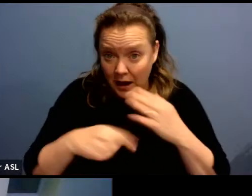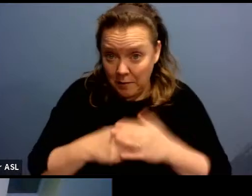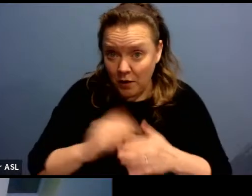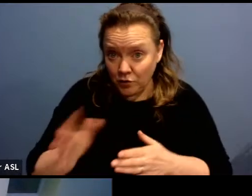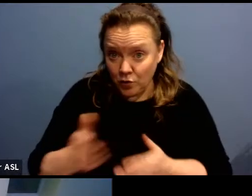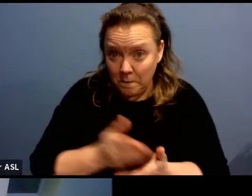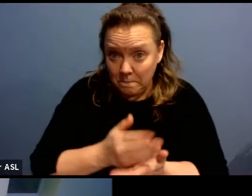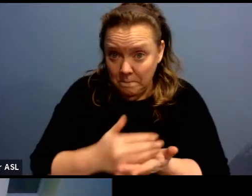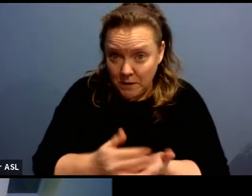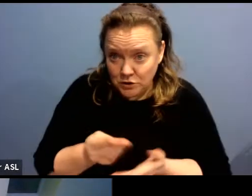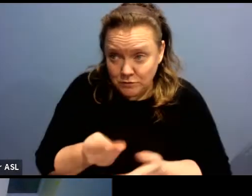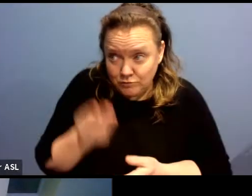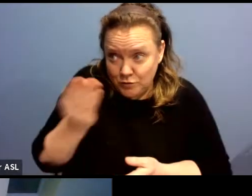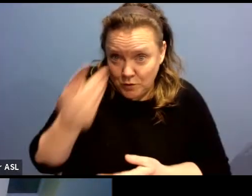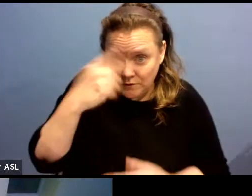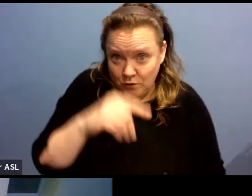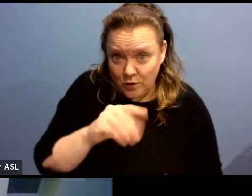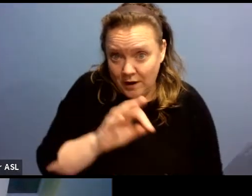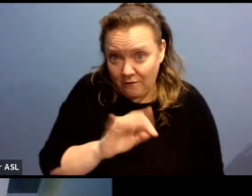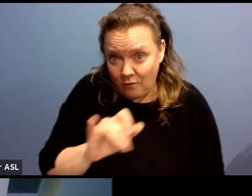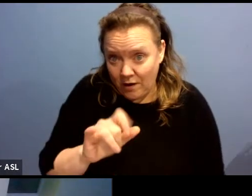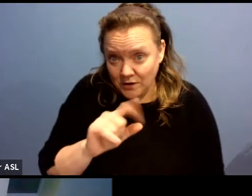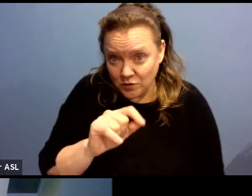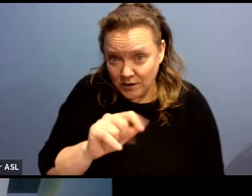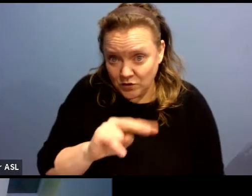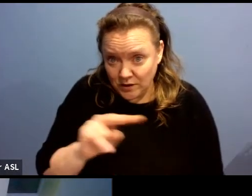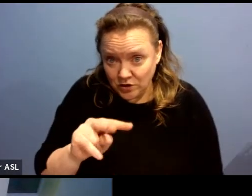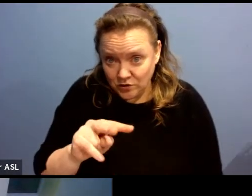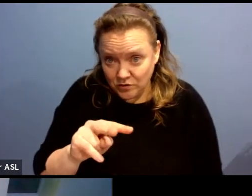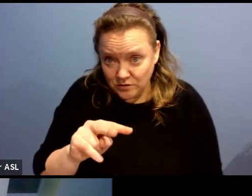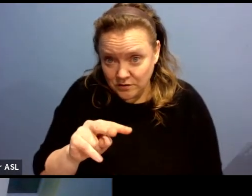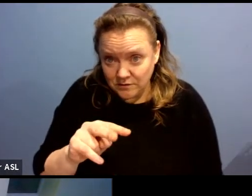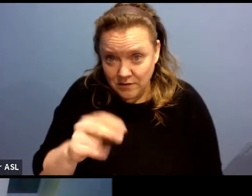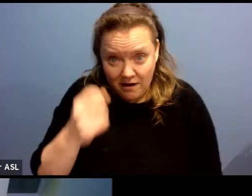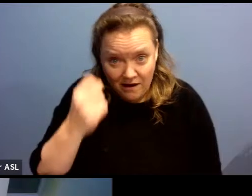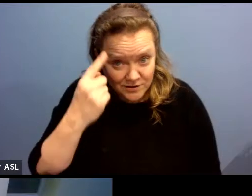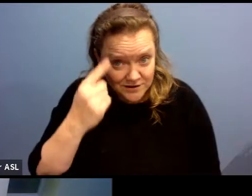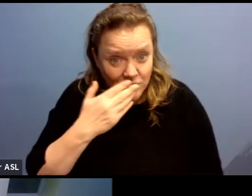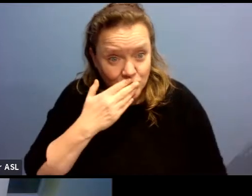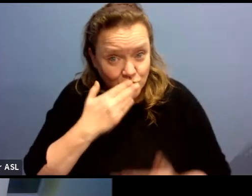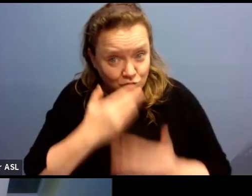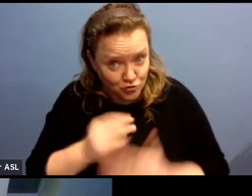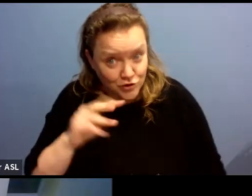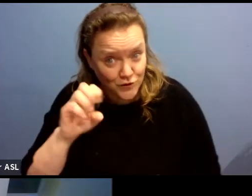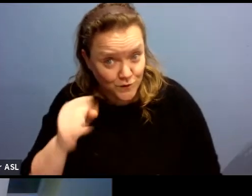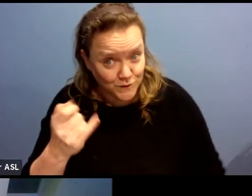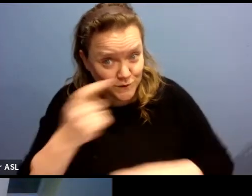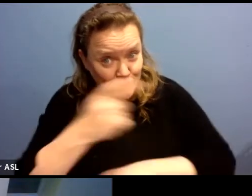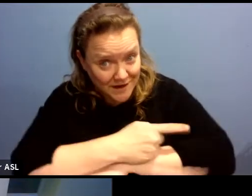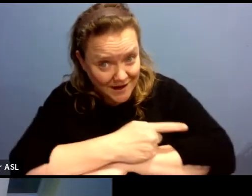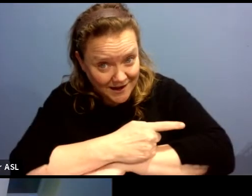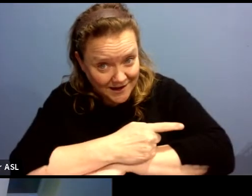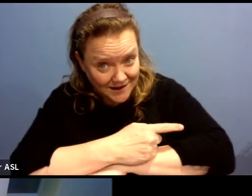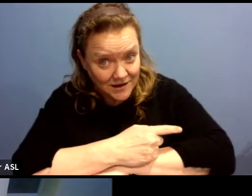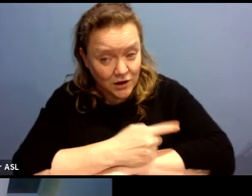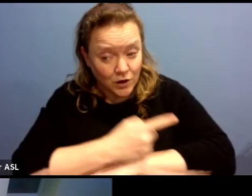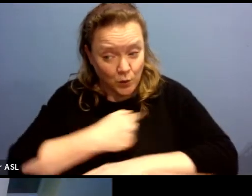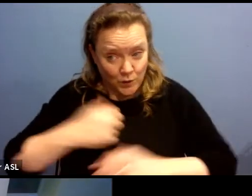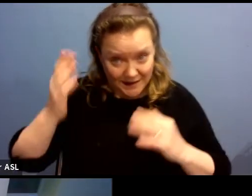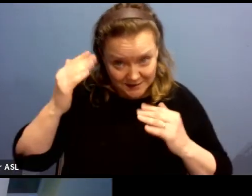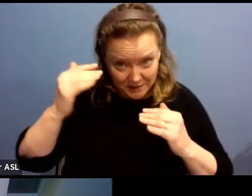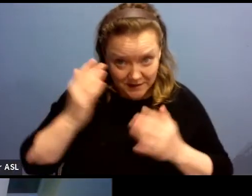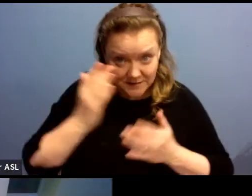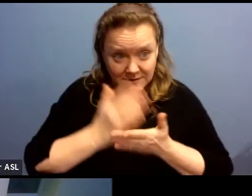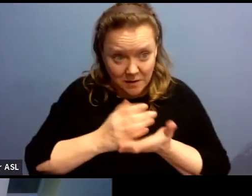FY22 WMATA budget. I understand that WMATA, and this is the good news, that we learned today that you're going to be expecting additional